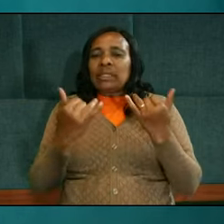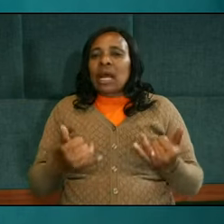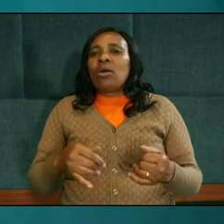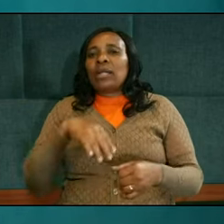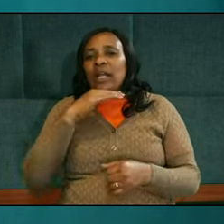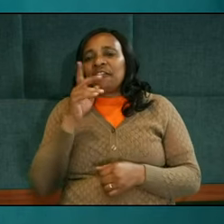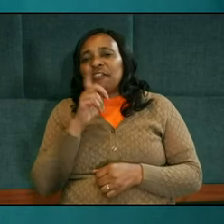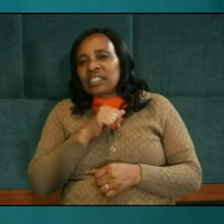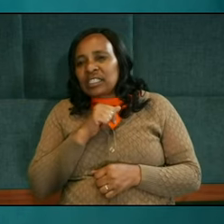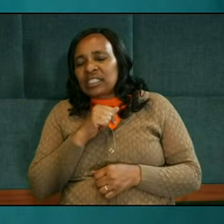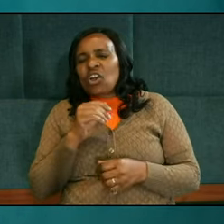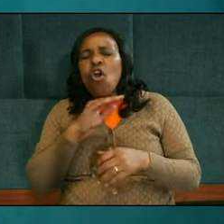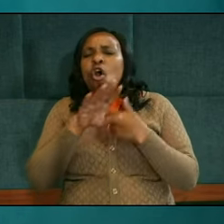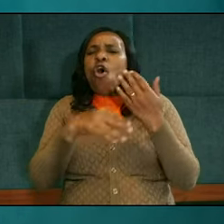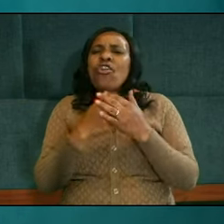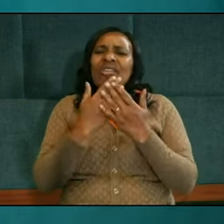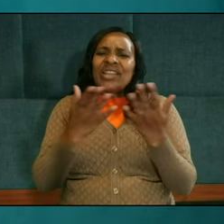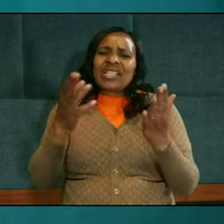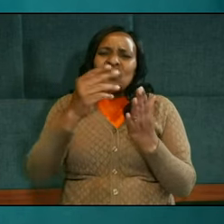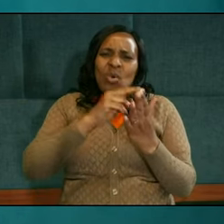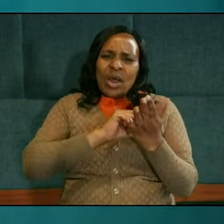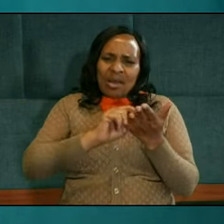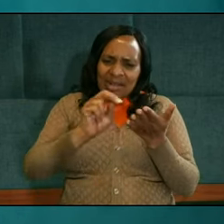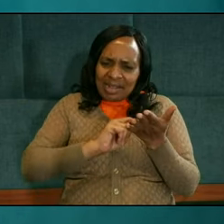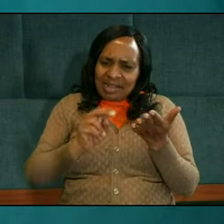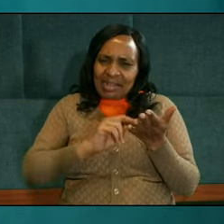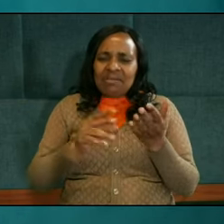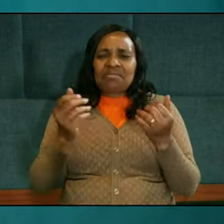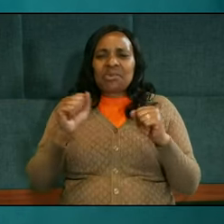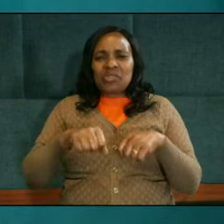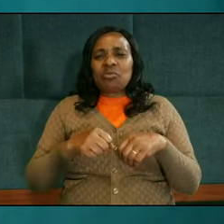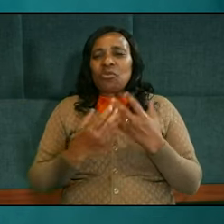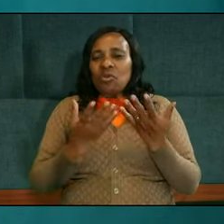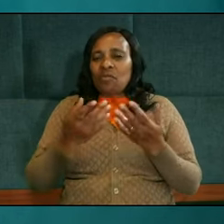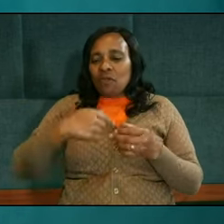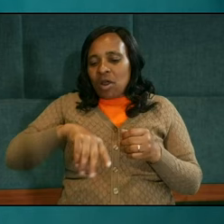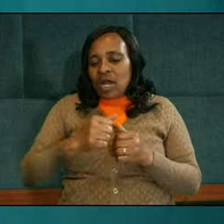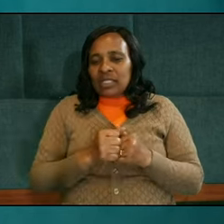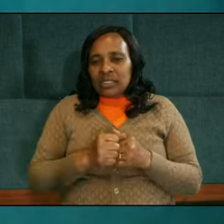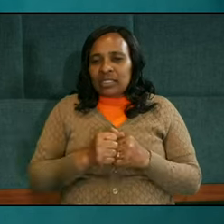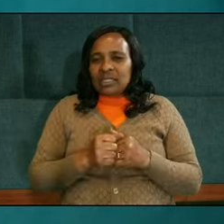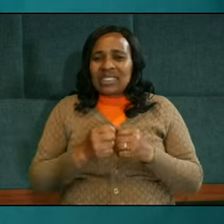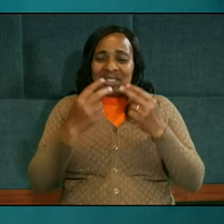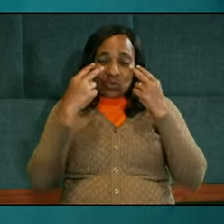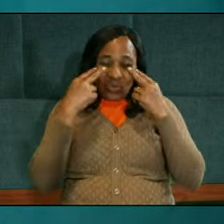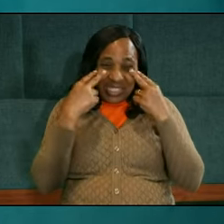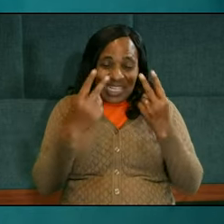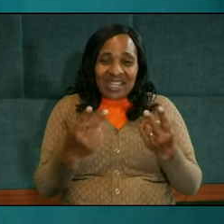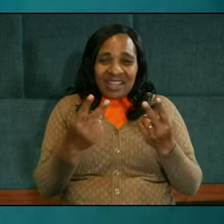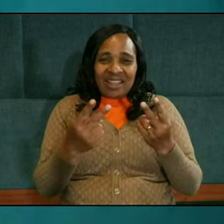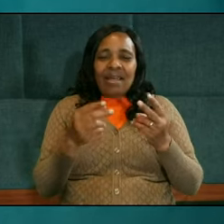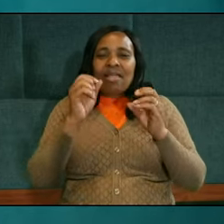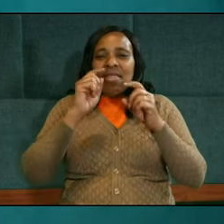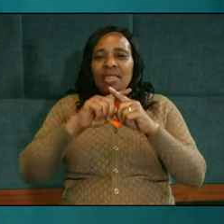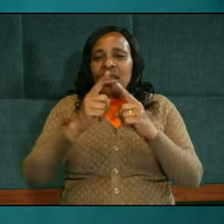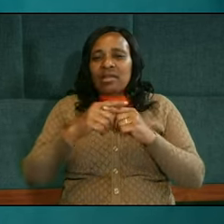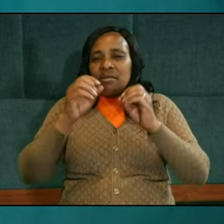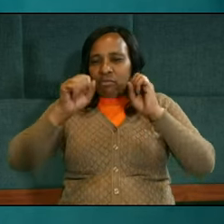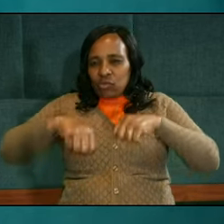things were written for our examples, okay? They were written so that we might see and be able to